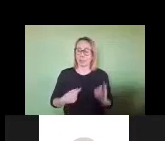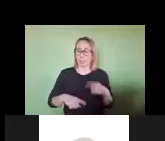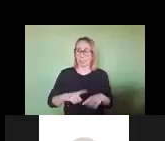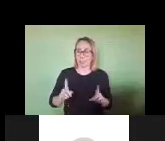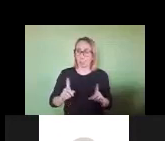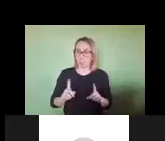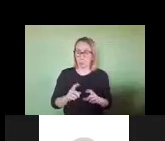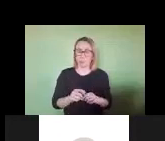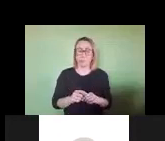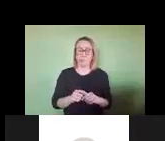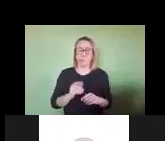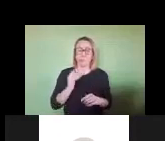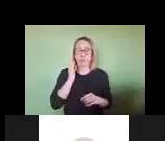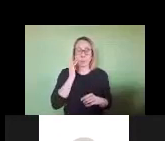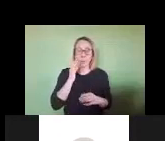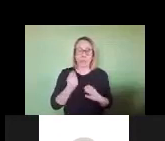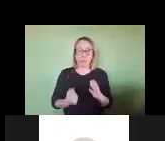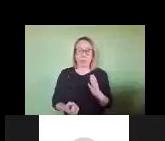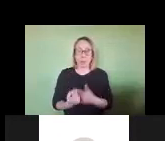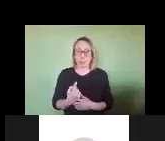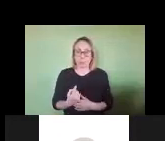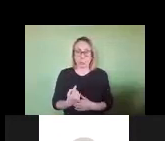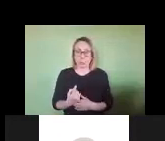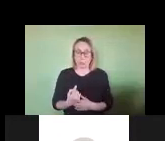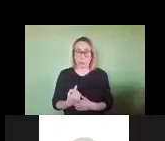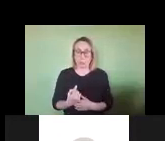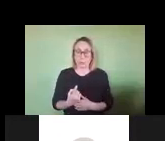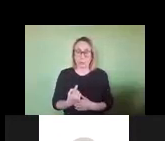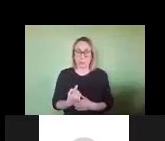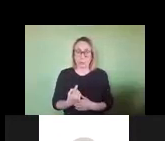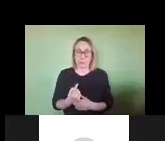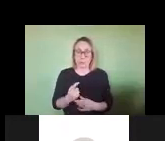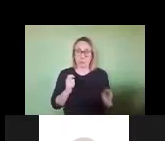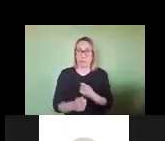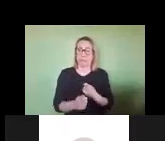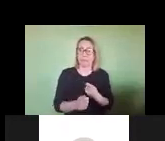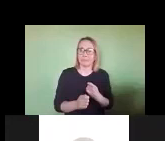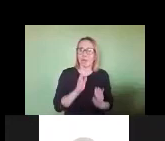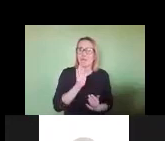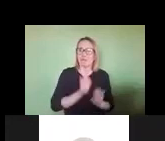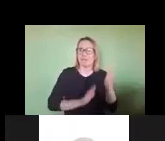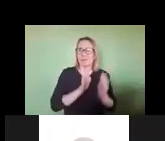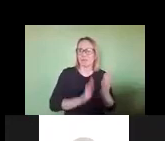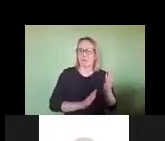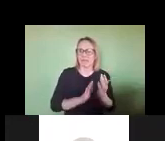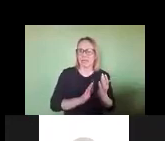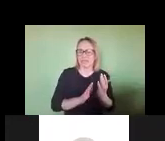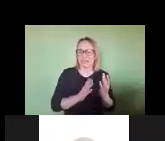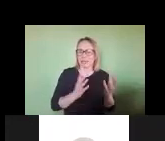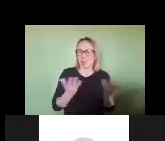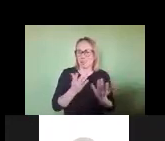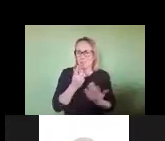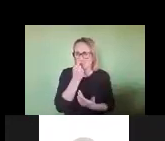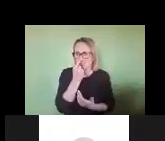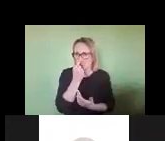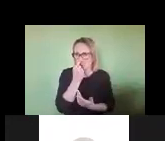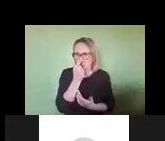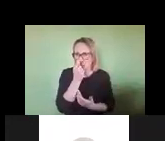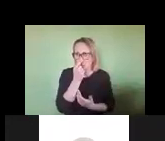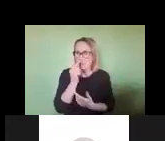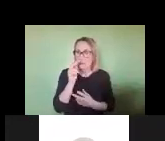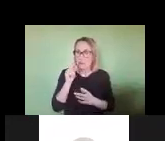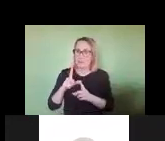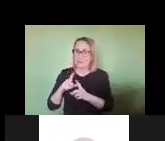when opportunities arose, we supplemented digital activities with real life activities. We continually reviewed digital